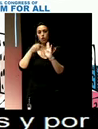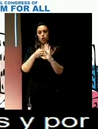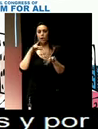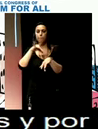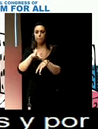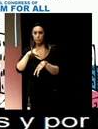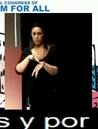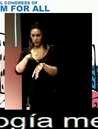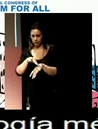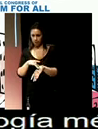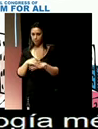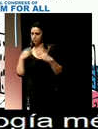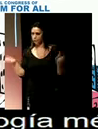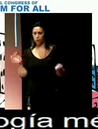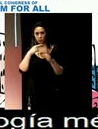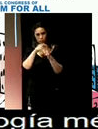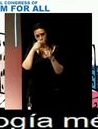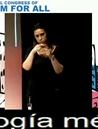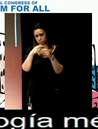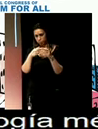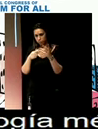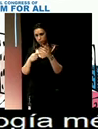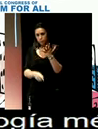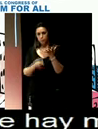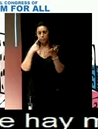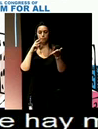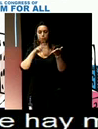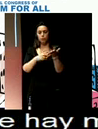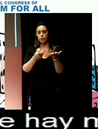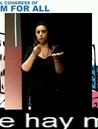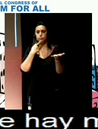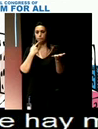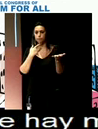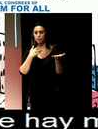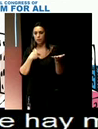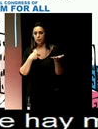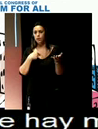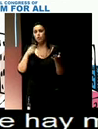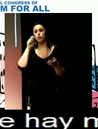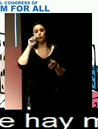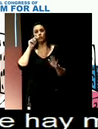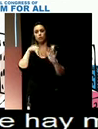that are showing us that accessible tourism has a lot to grow.